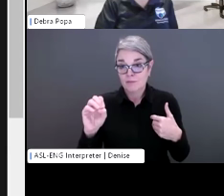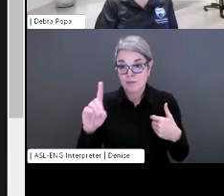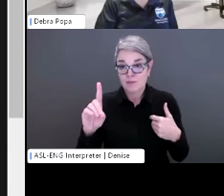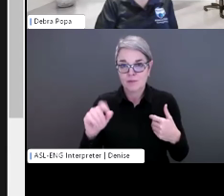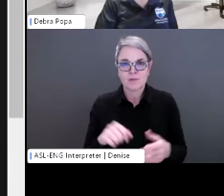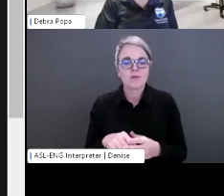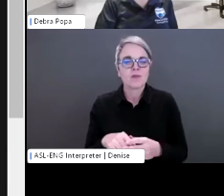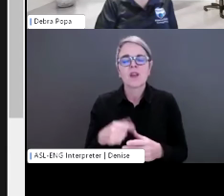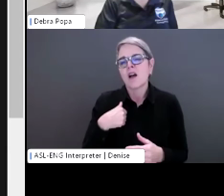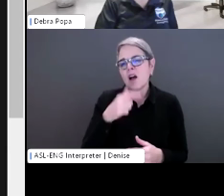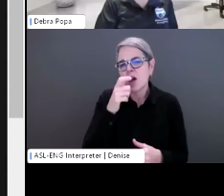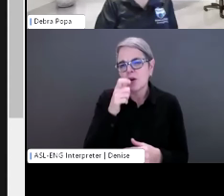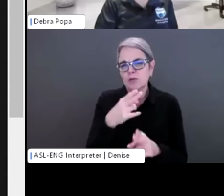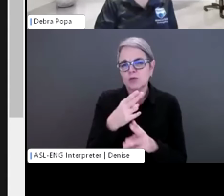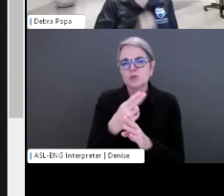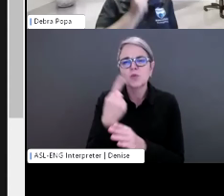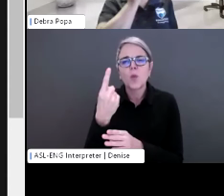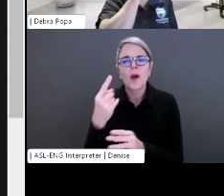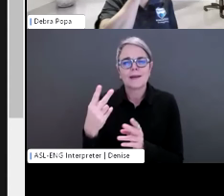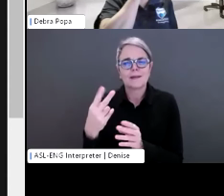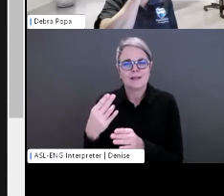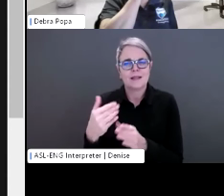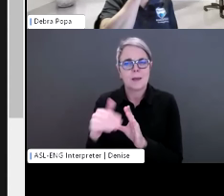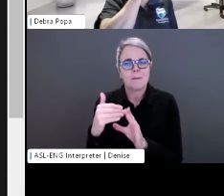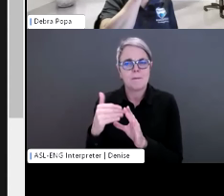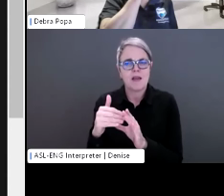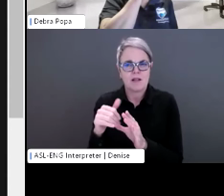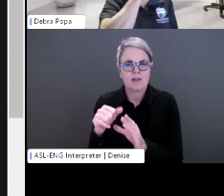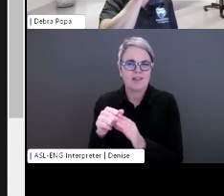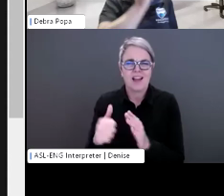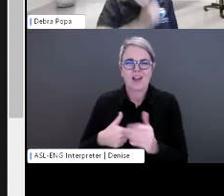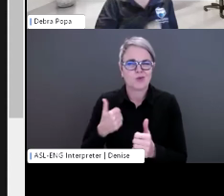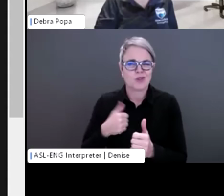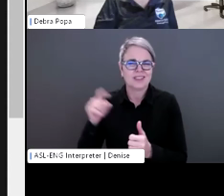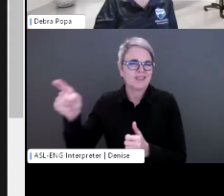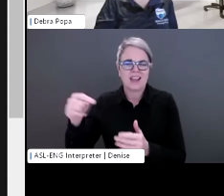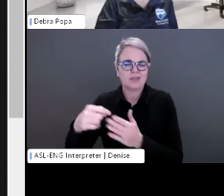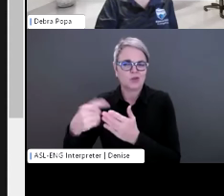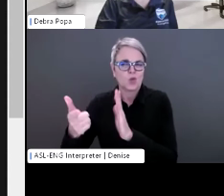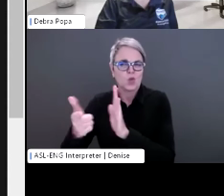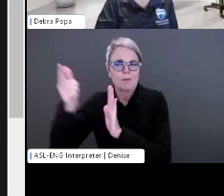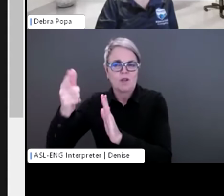was stolen by criminals a quarter century ago, and it's